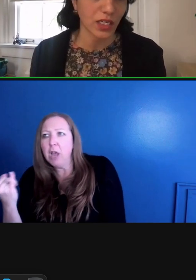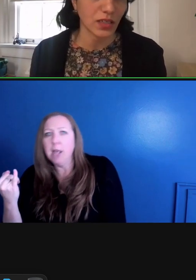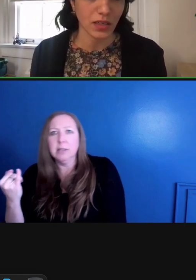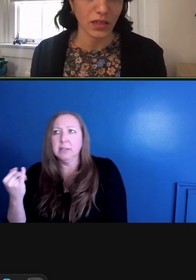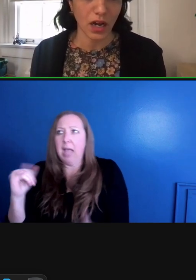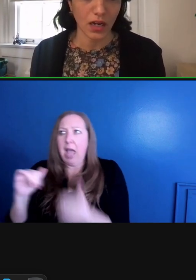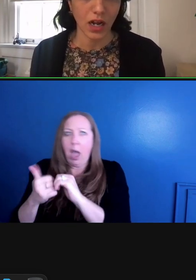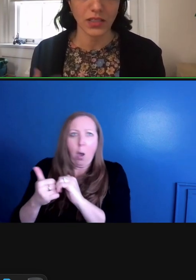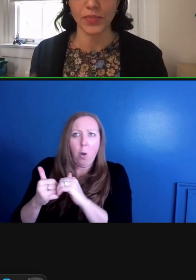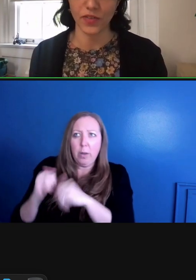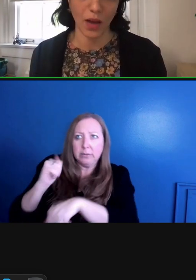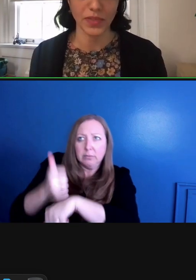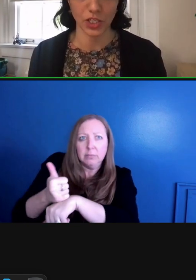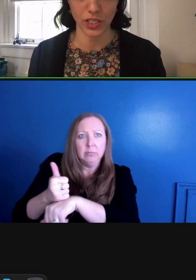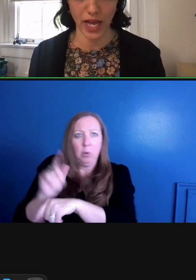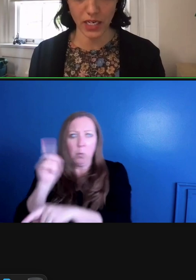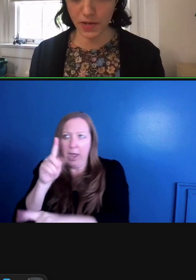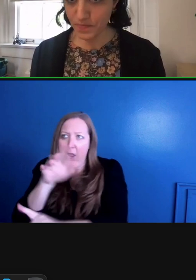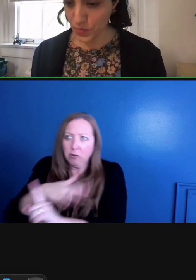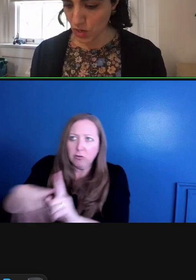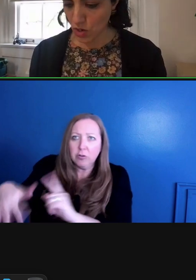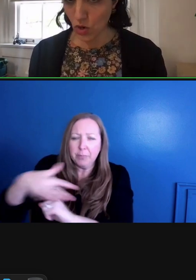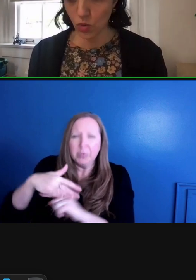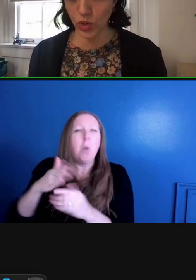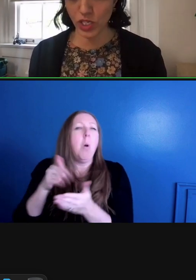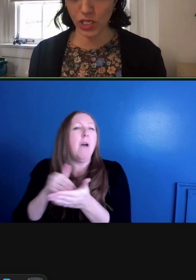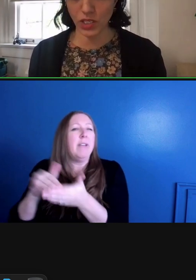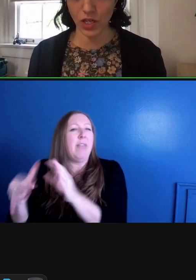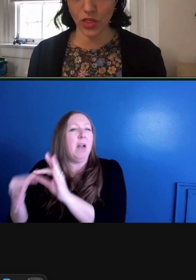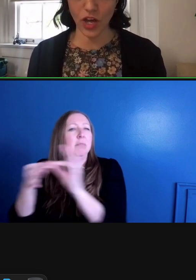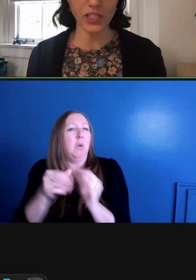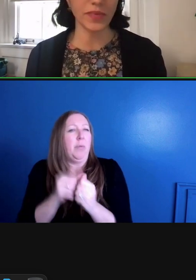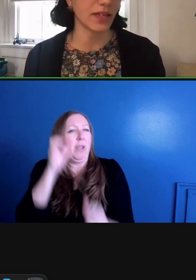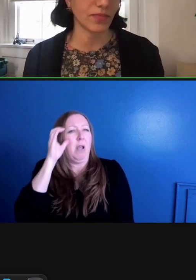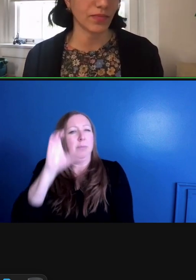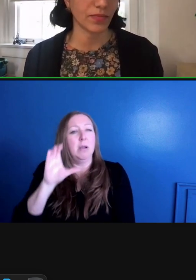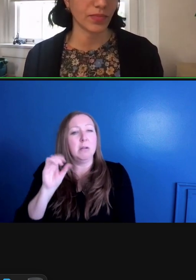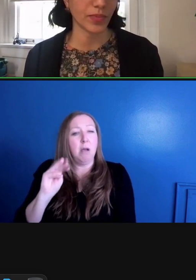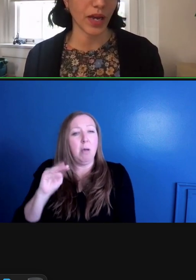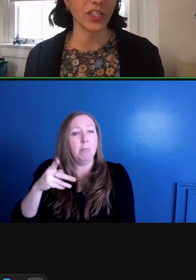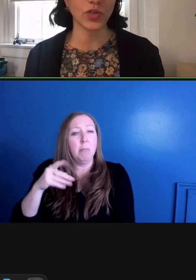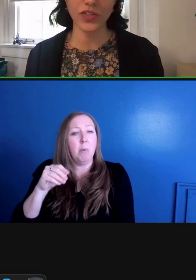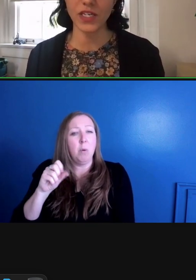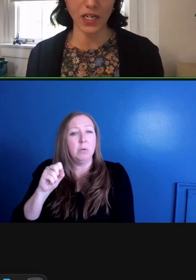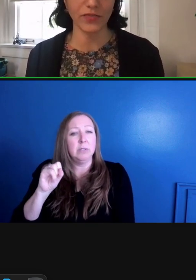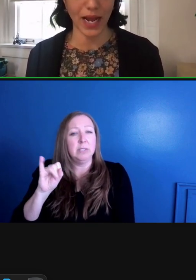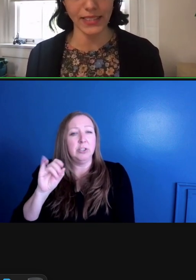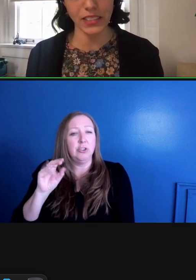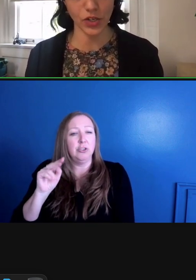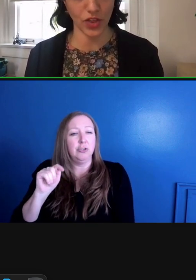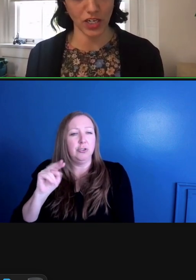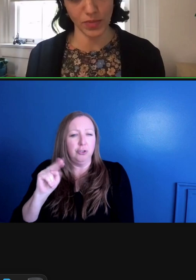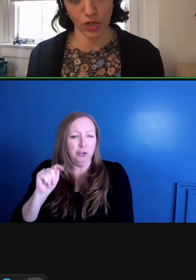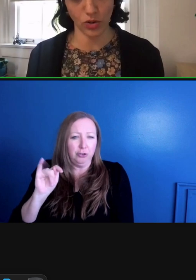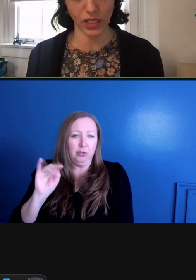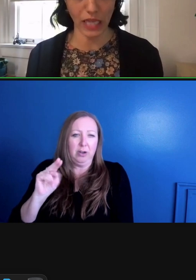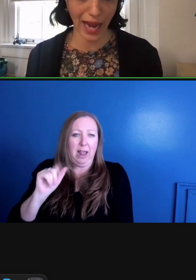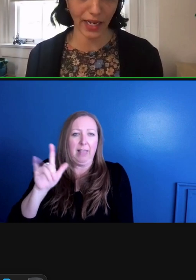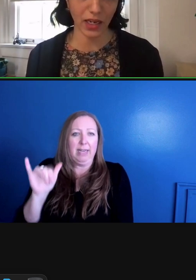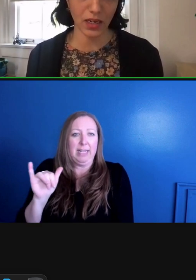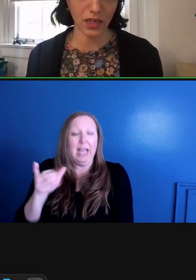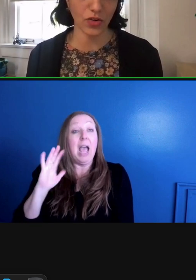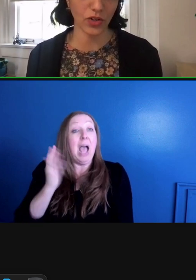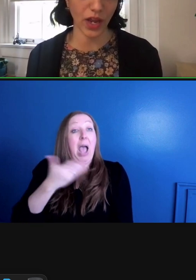often related to the concept of compositionality, which is thought to be, and these sorts of inductive biases are thought to be